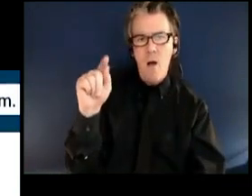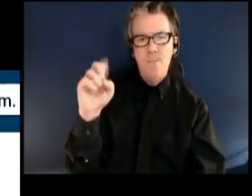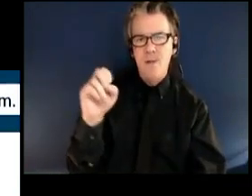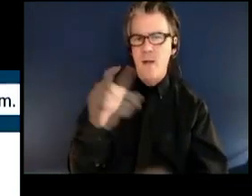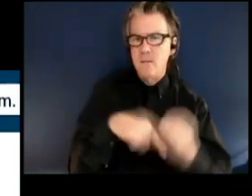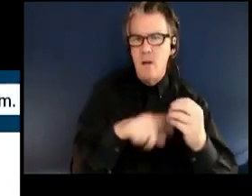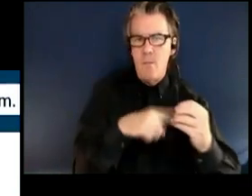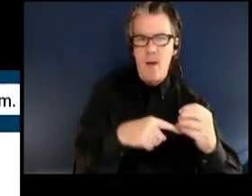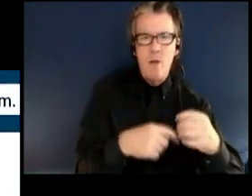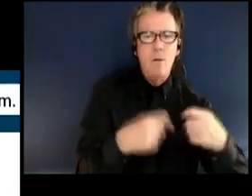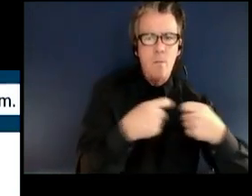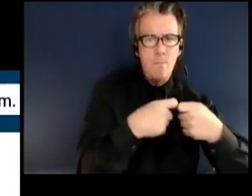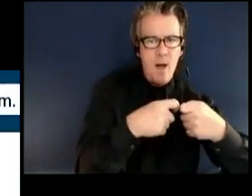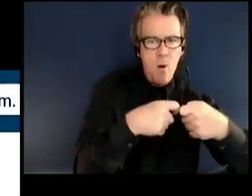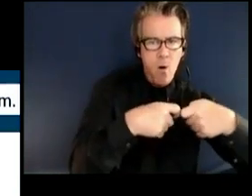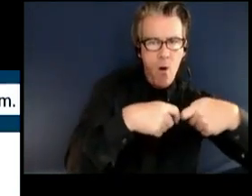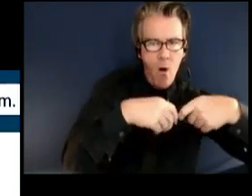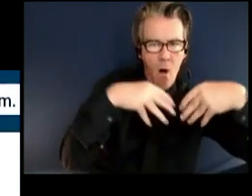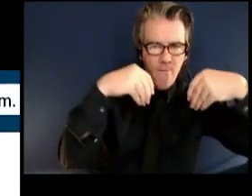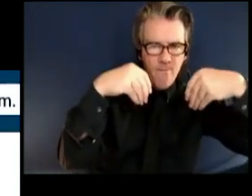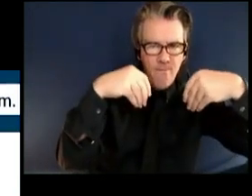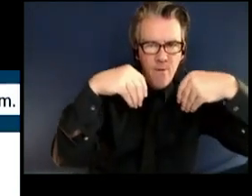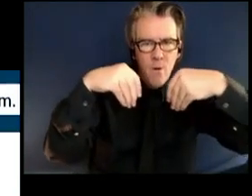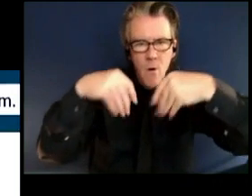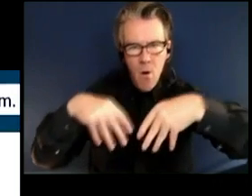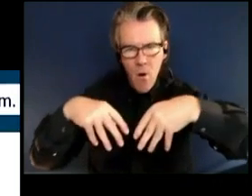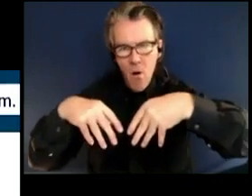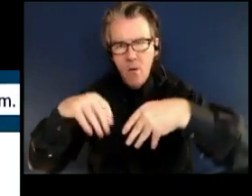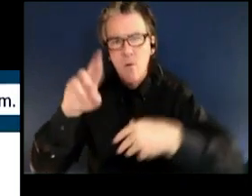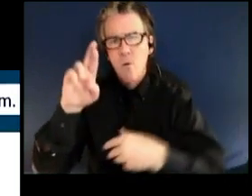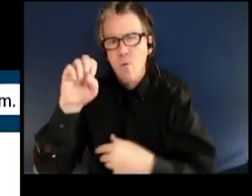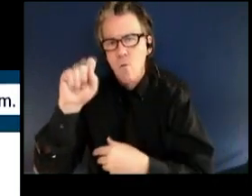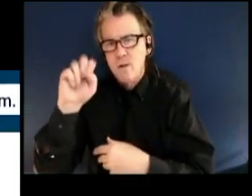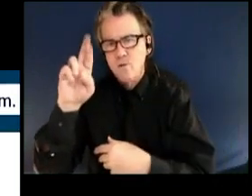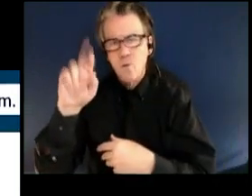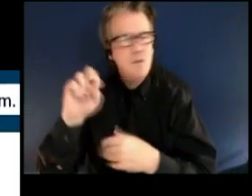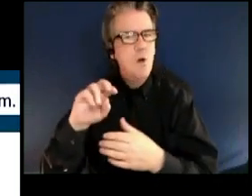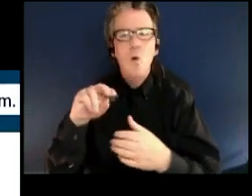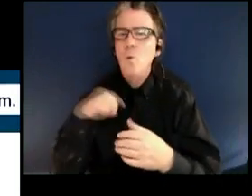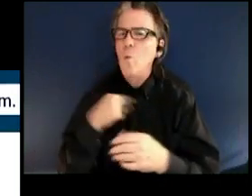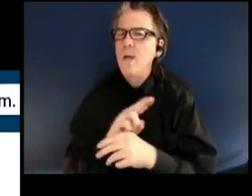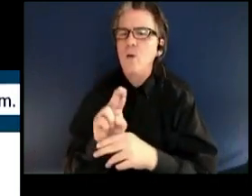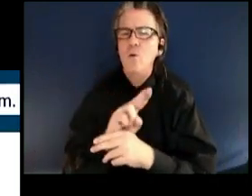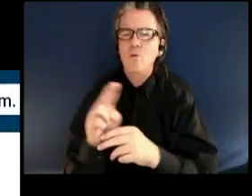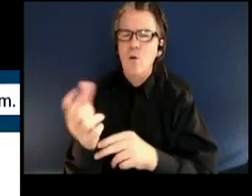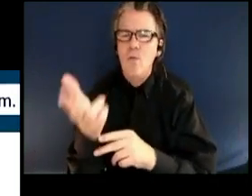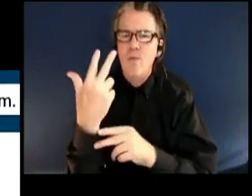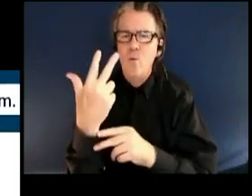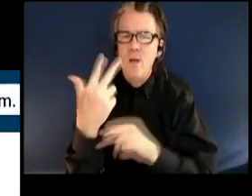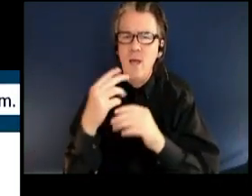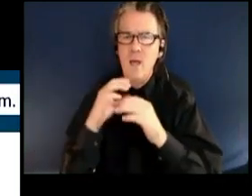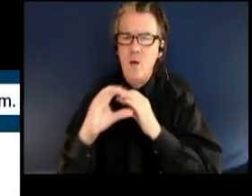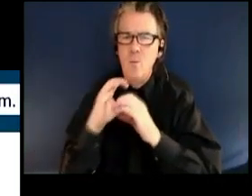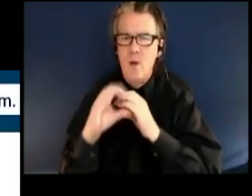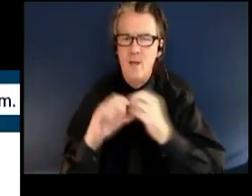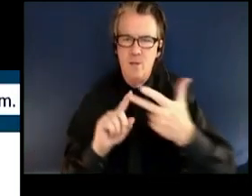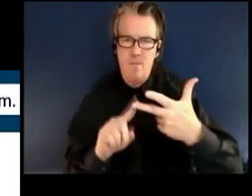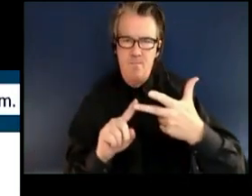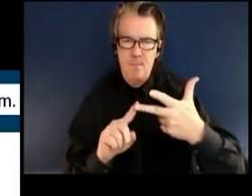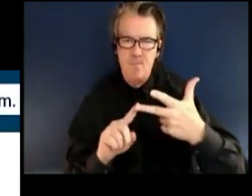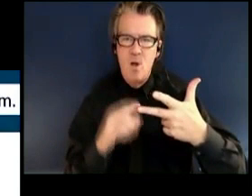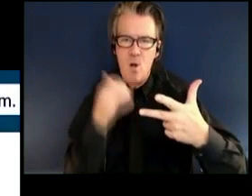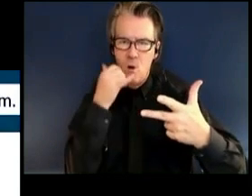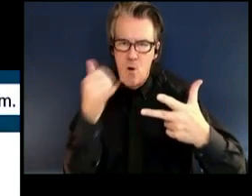via calls, texts, and emails. And as those lines are patrolled and estimated times of restoration are updated, customers